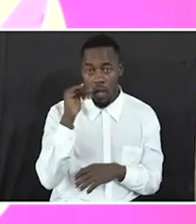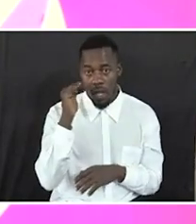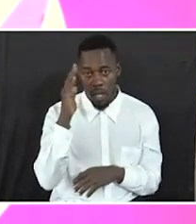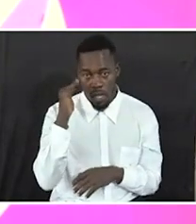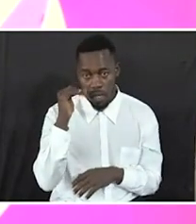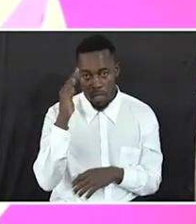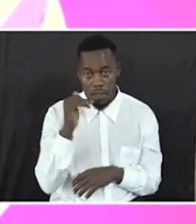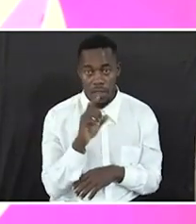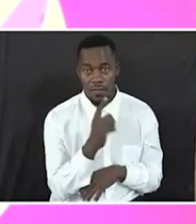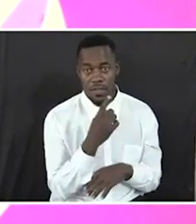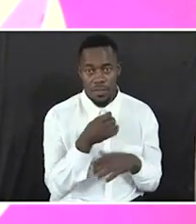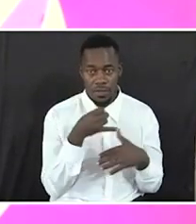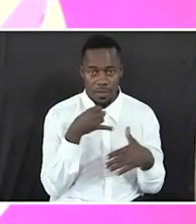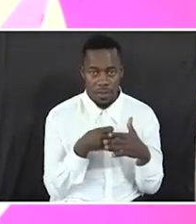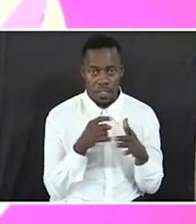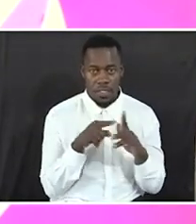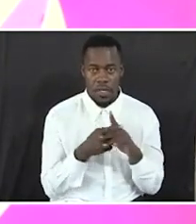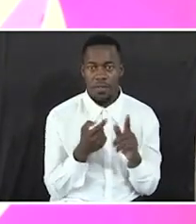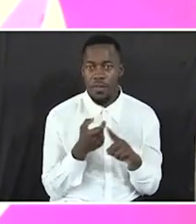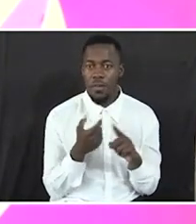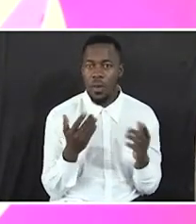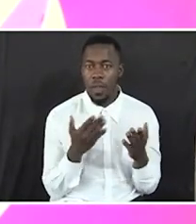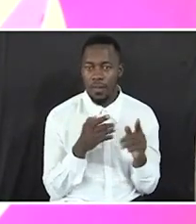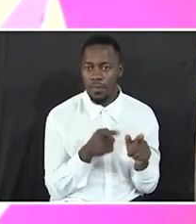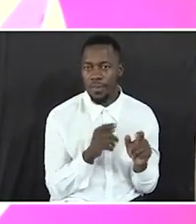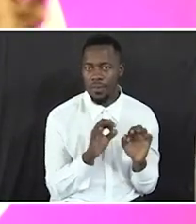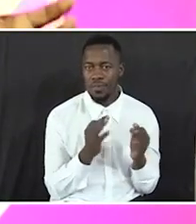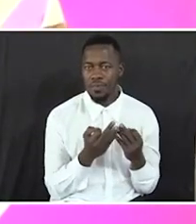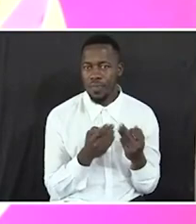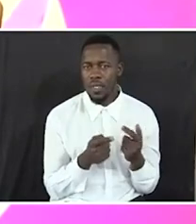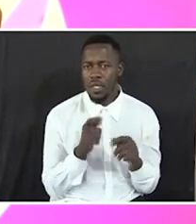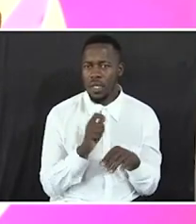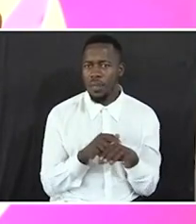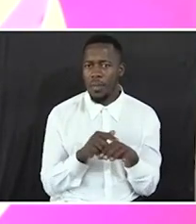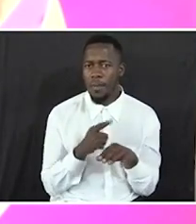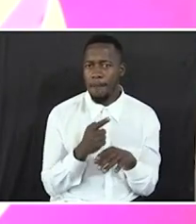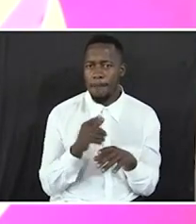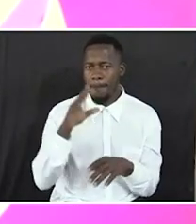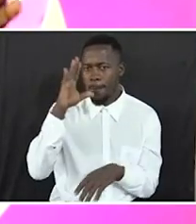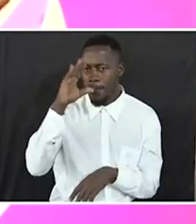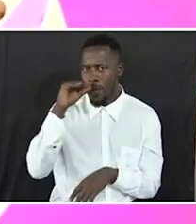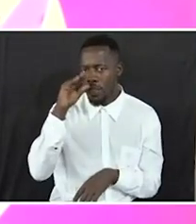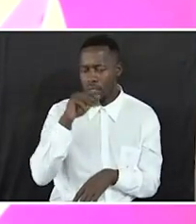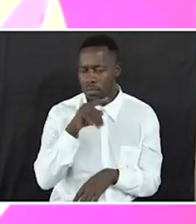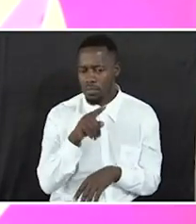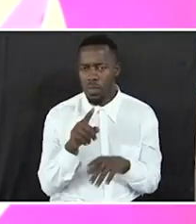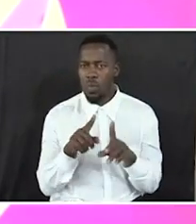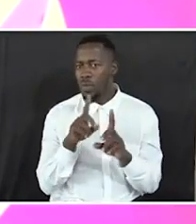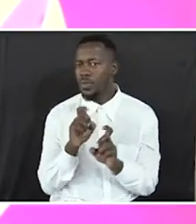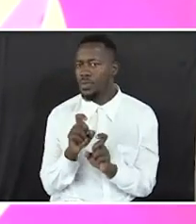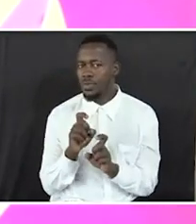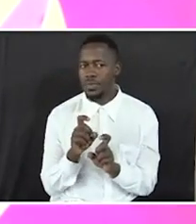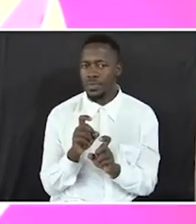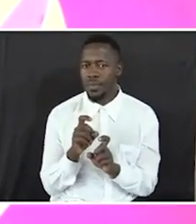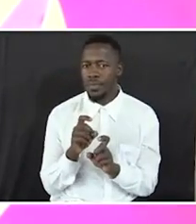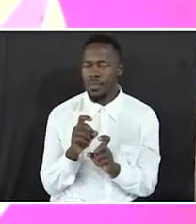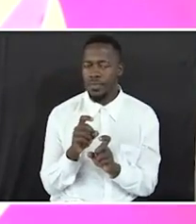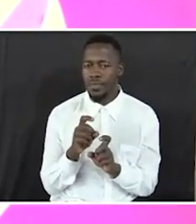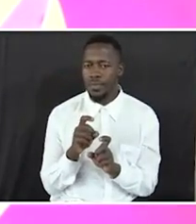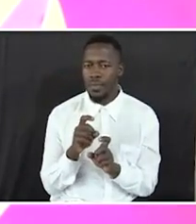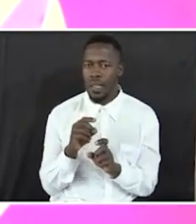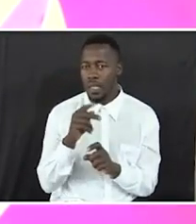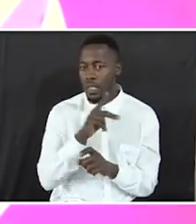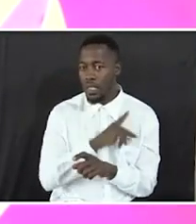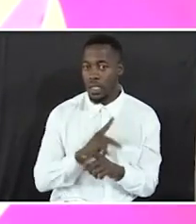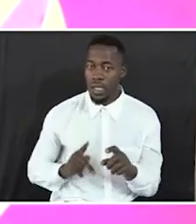has to begin. When Moses asked this question, he said, we shall